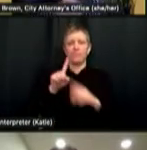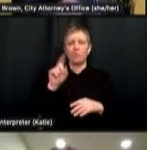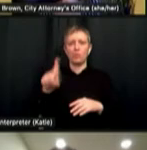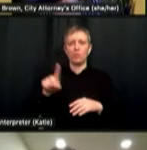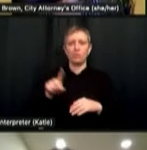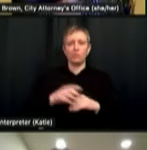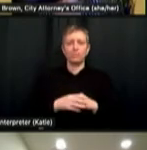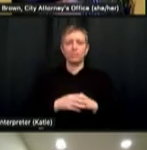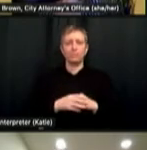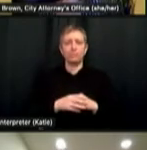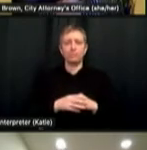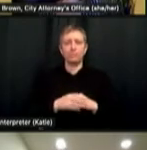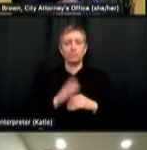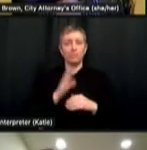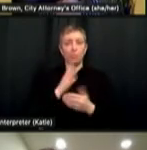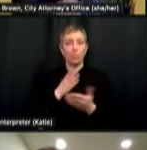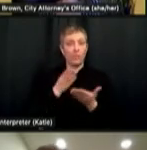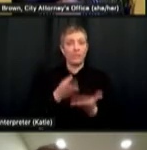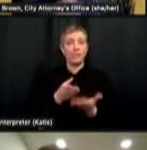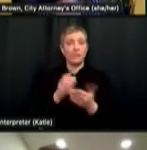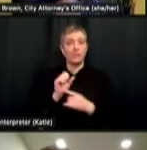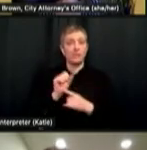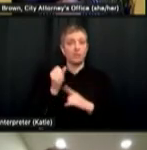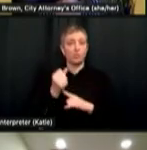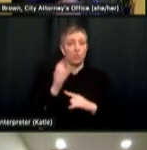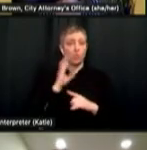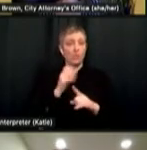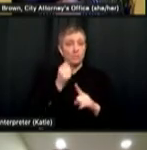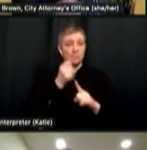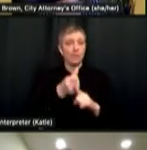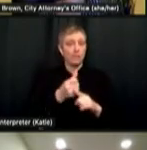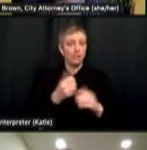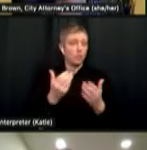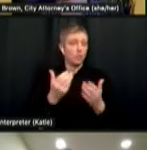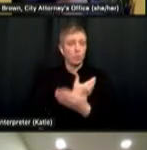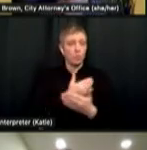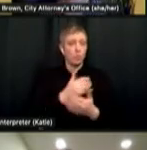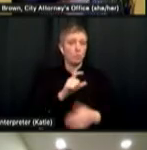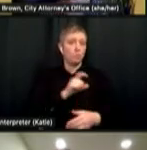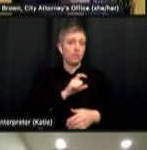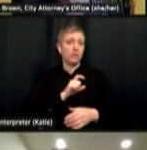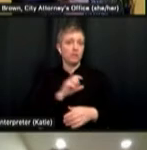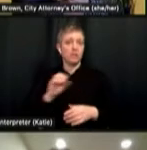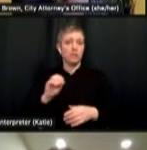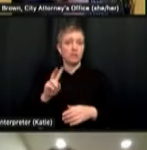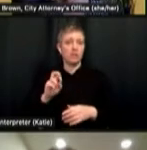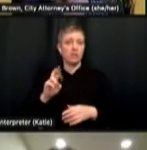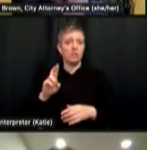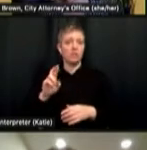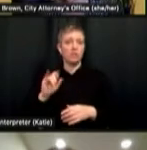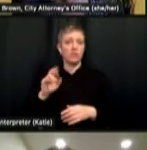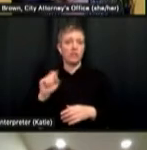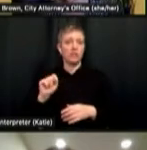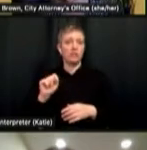this will impact the new police oversight board conducting investigation.